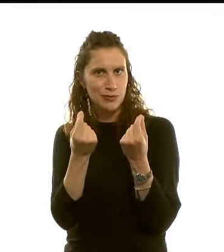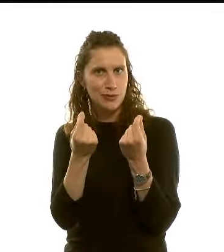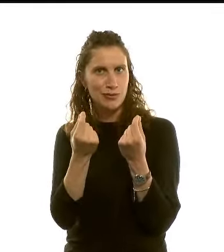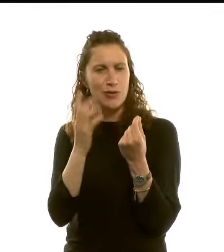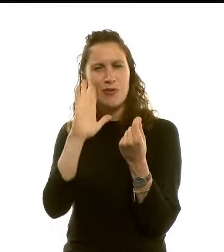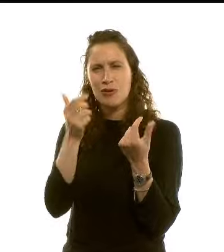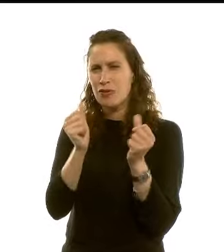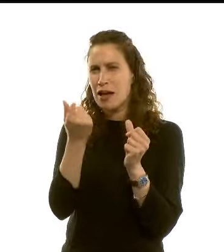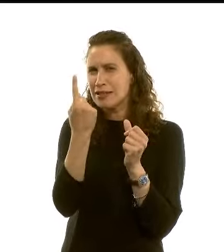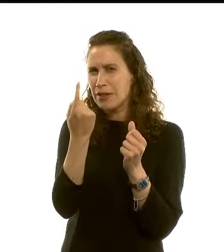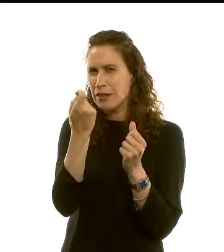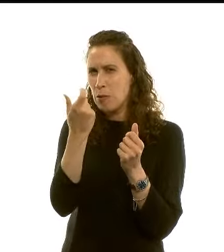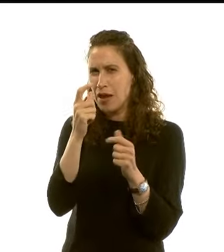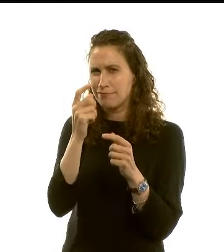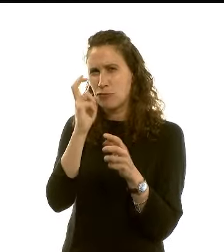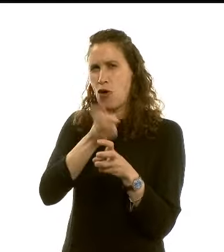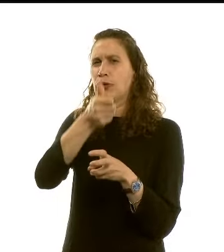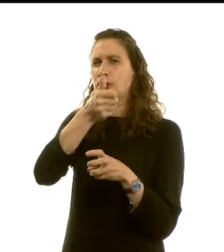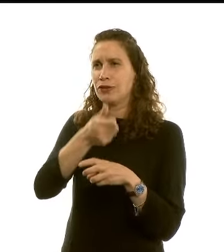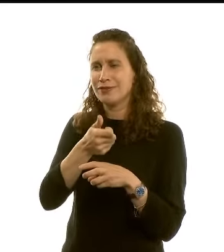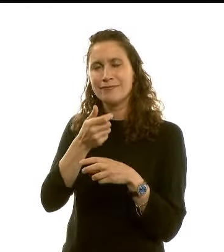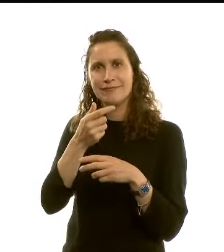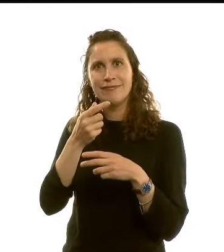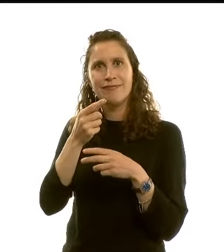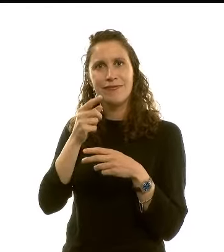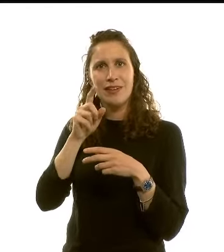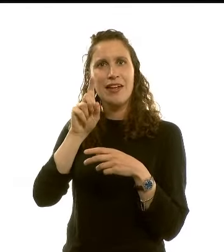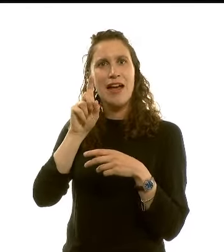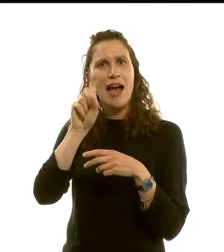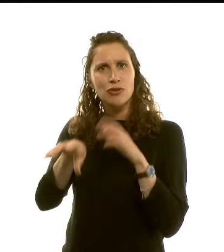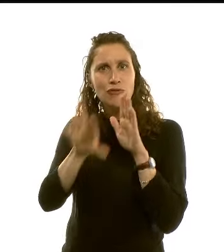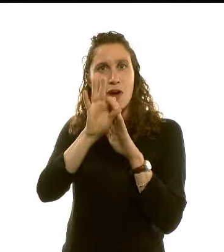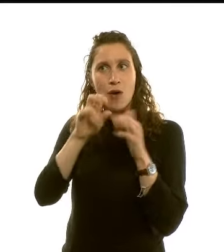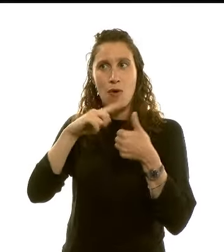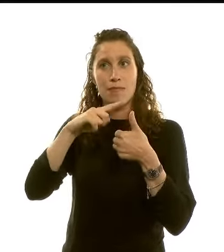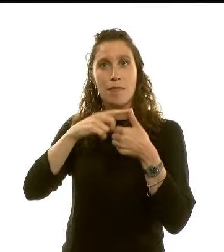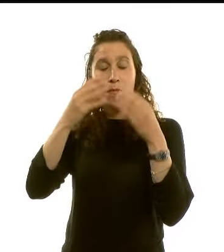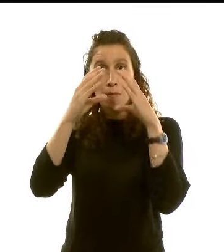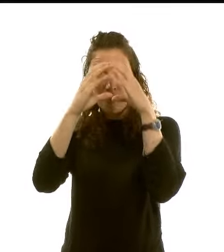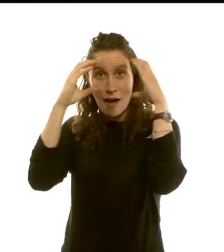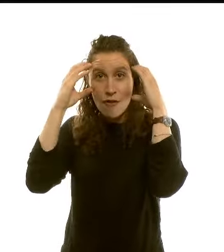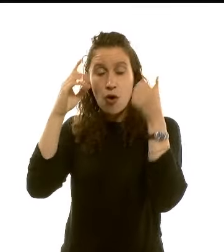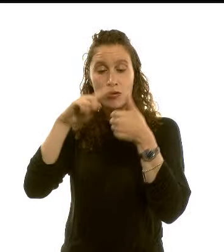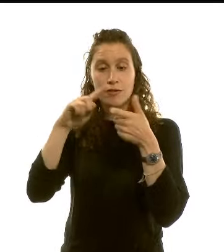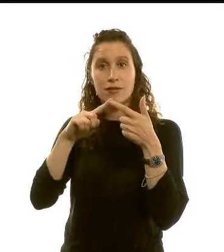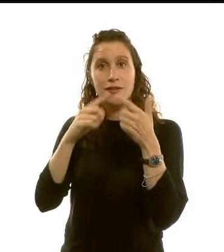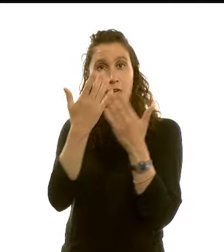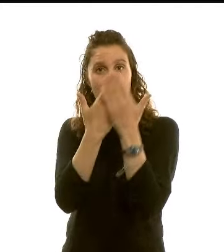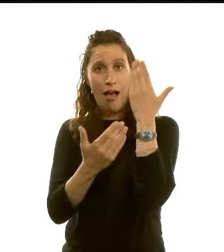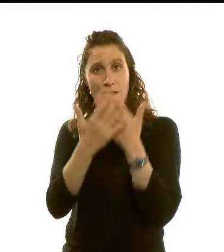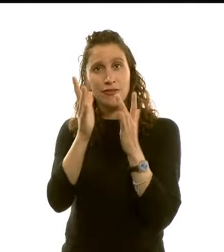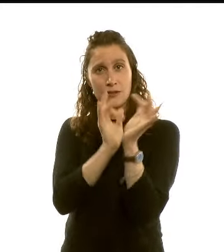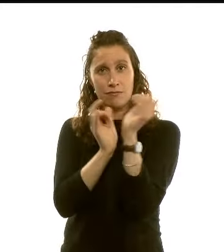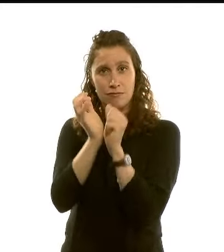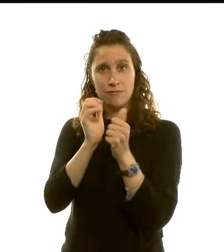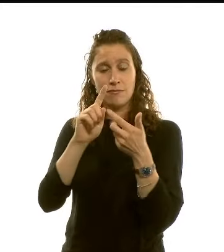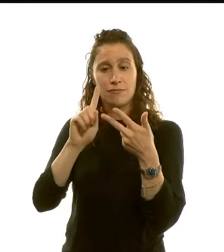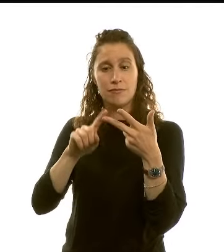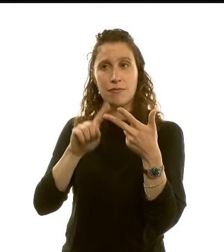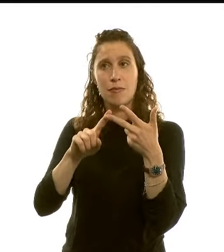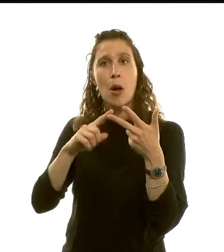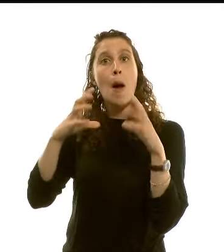something a little bit trickier. You're going to need to find either a blindfold, some gloves, or a ball to balance